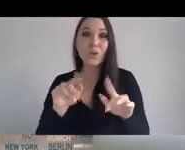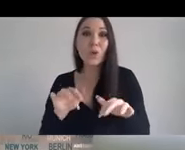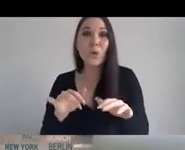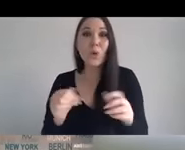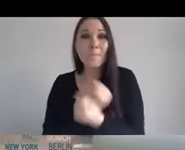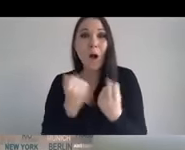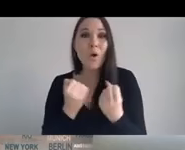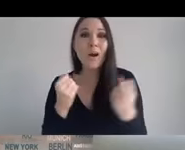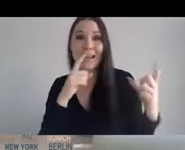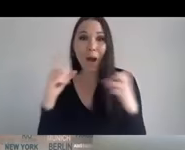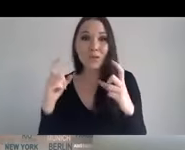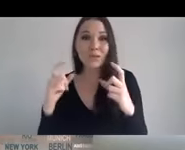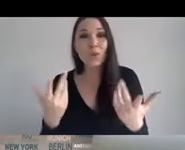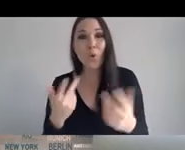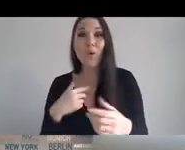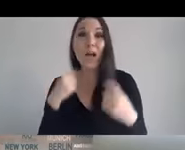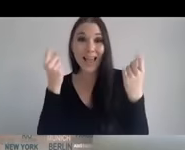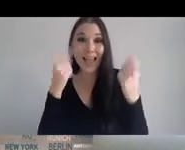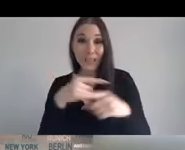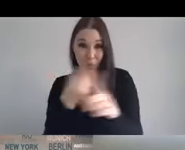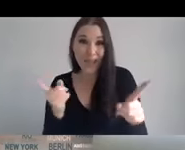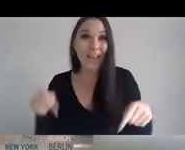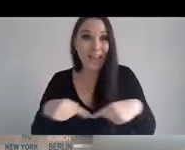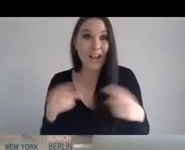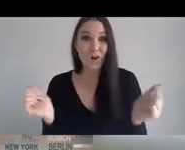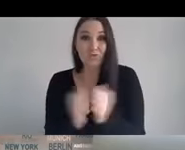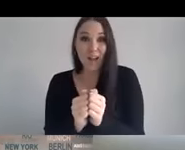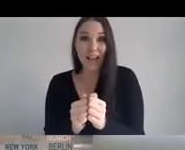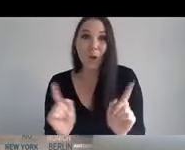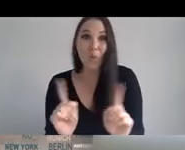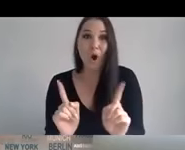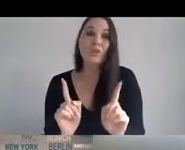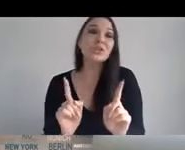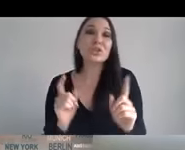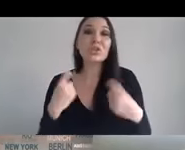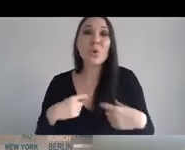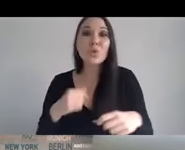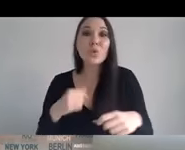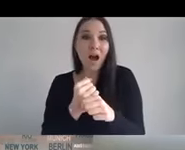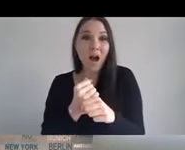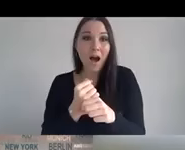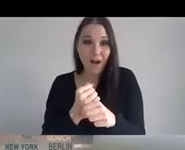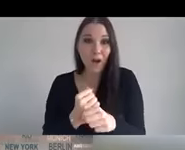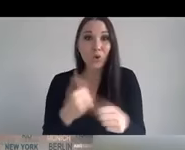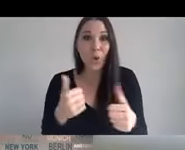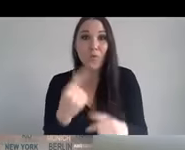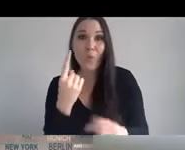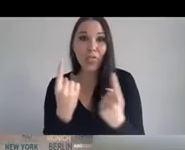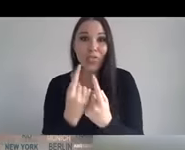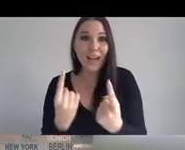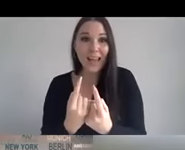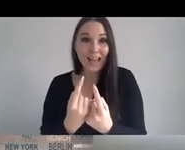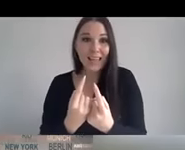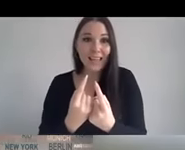cameras. So I guess, look, if we can all agree on one thing, we can agree that social media has been good for one thing, and that's